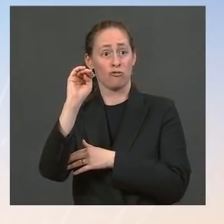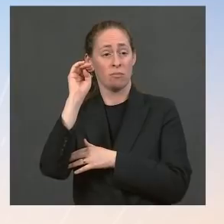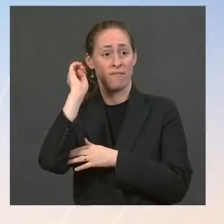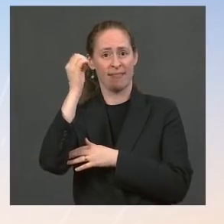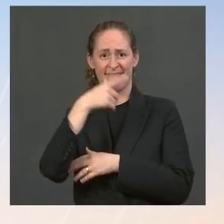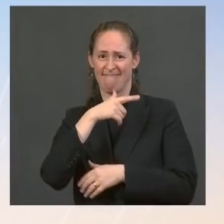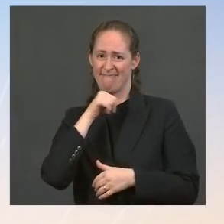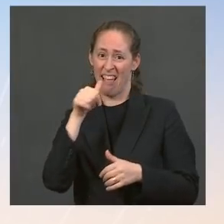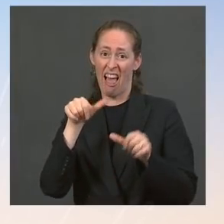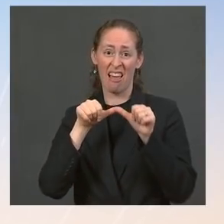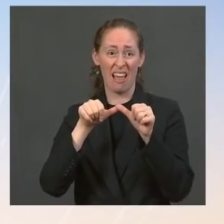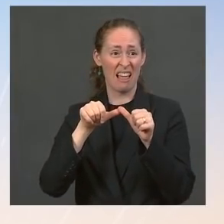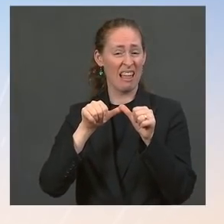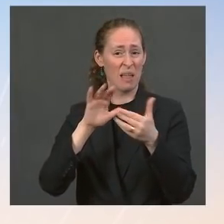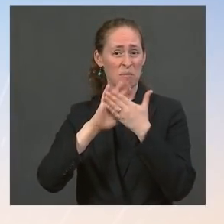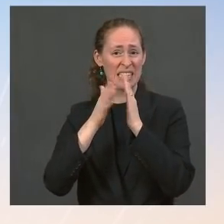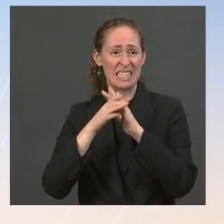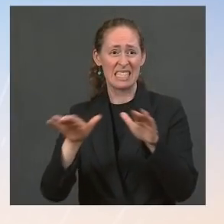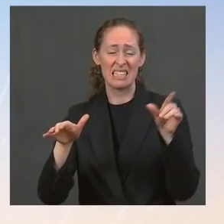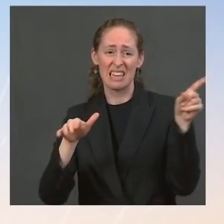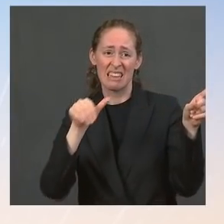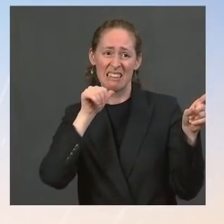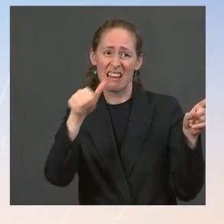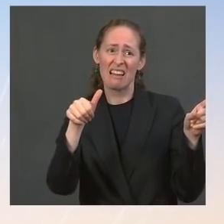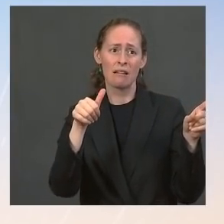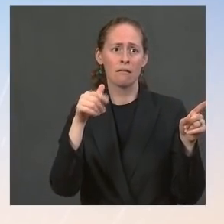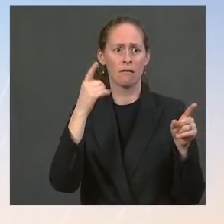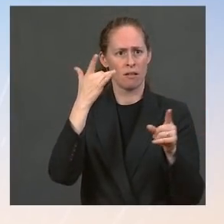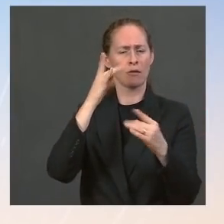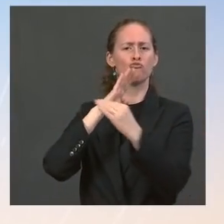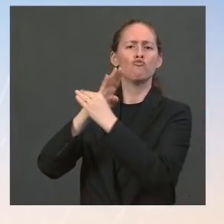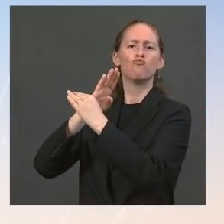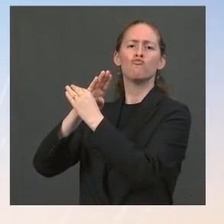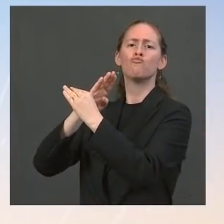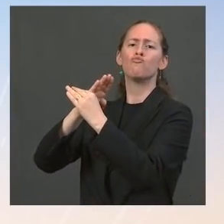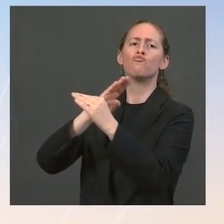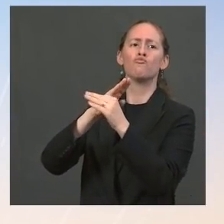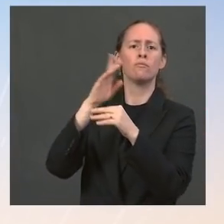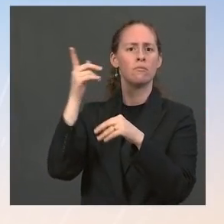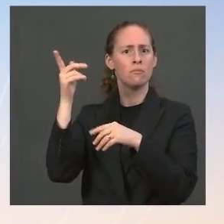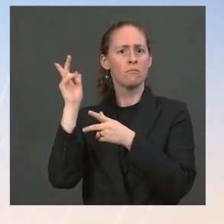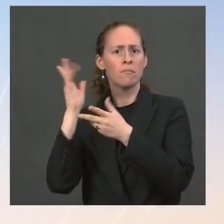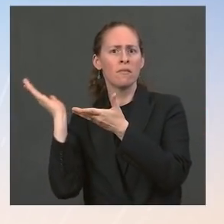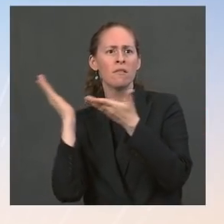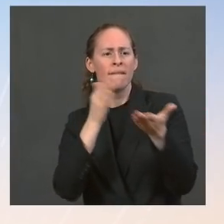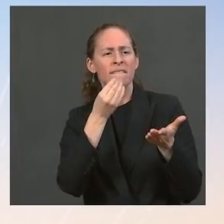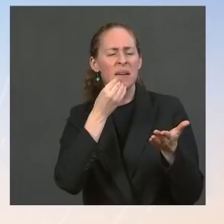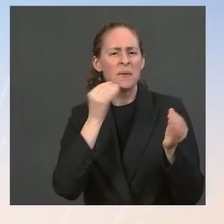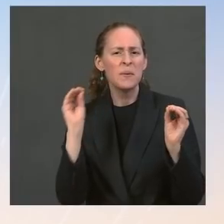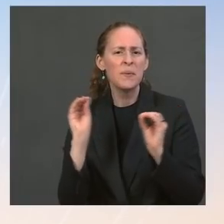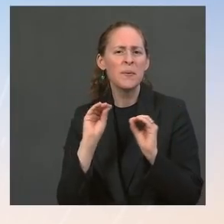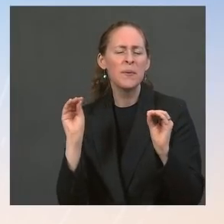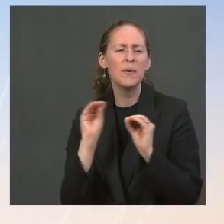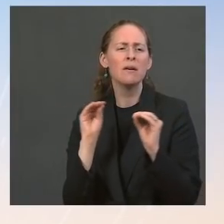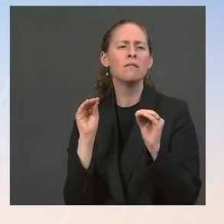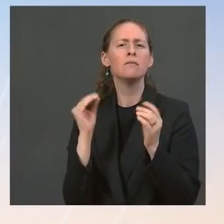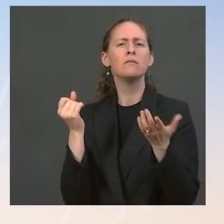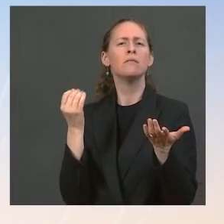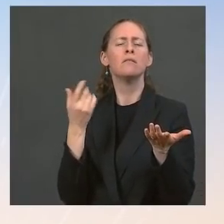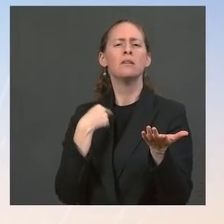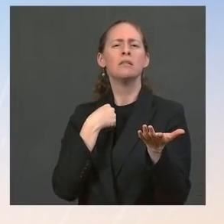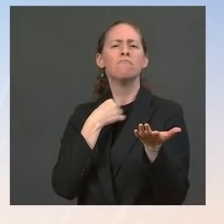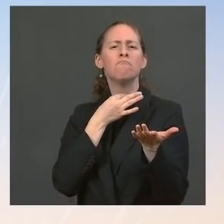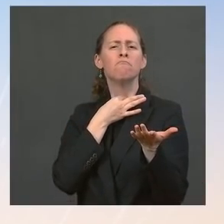with Samantha Power when she was there. He's expelling UN staff from the country. He's taking all the steps that prove